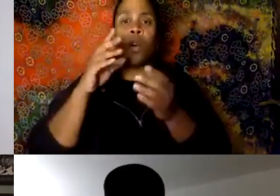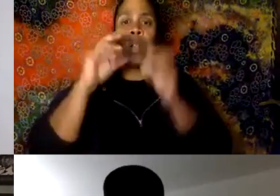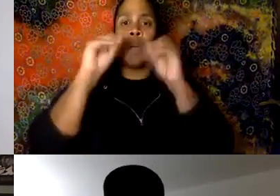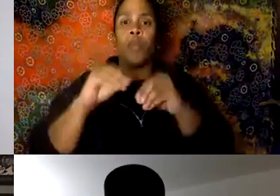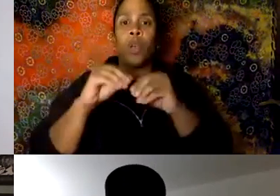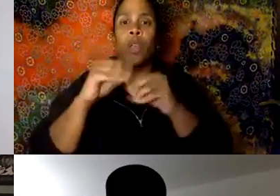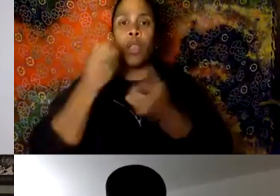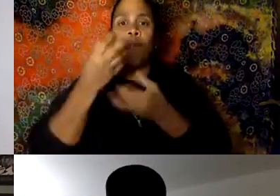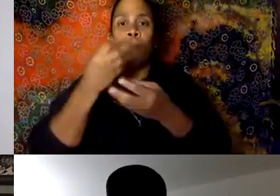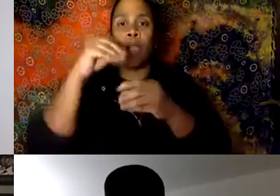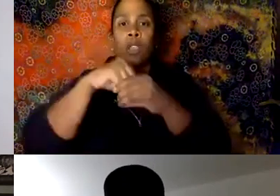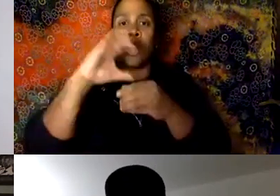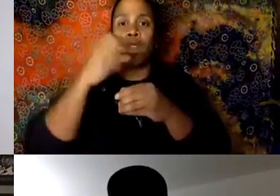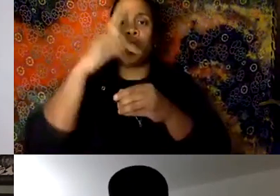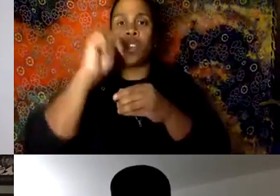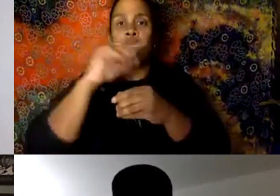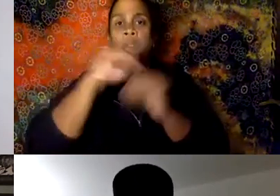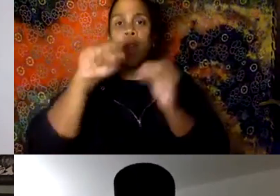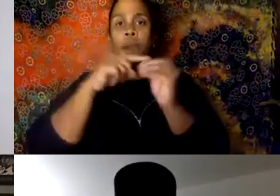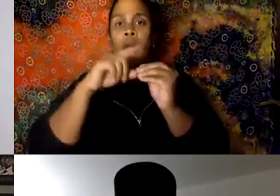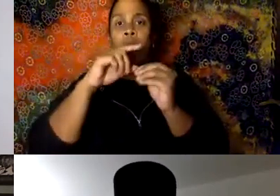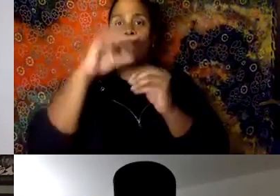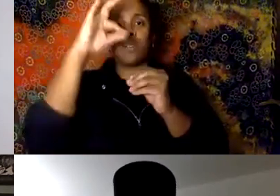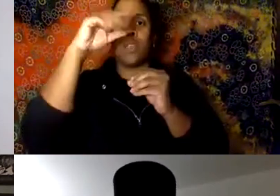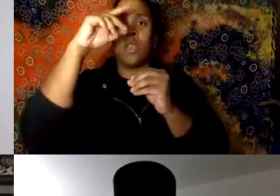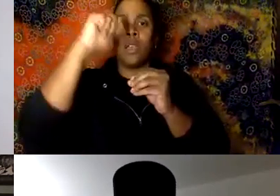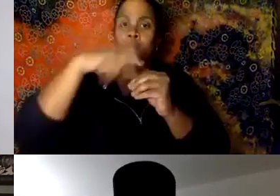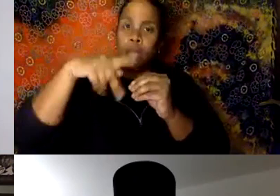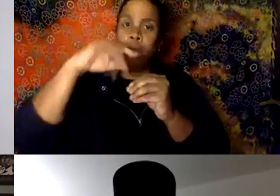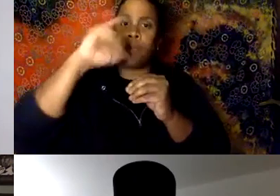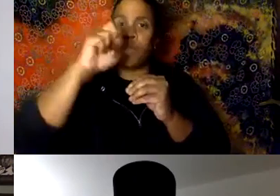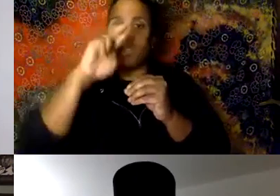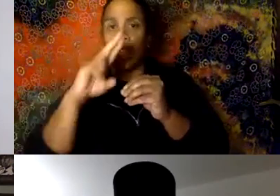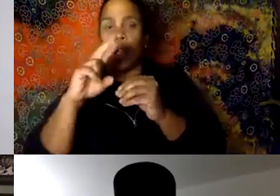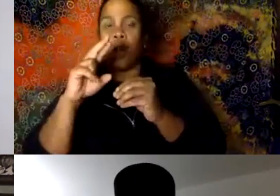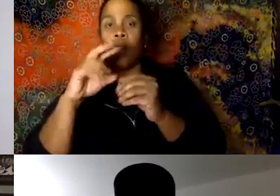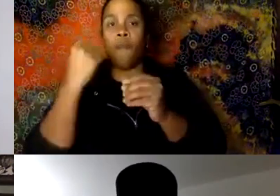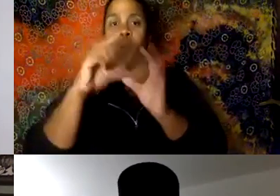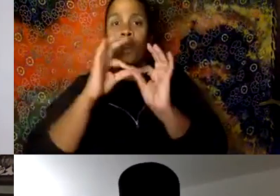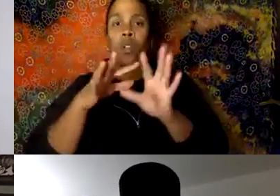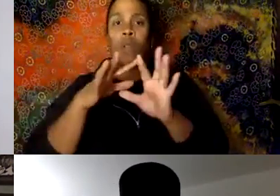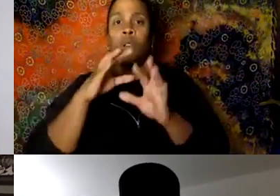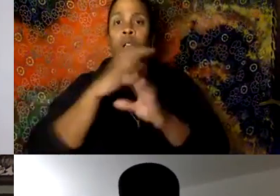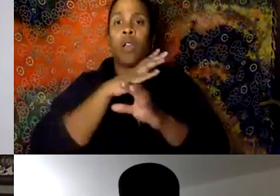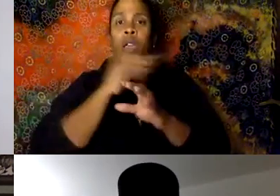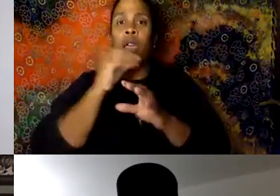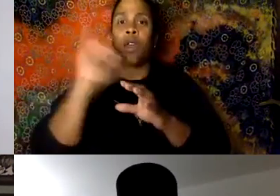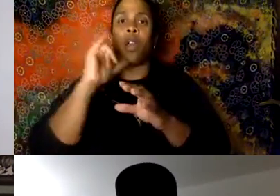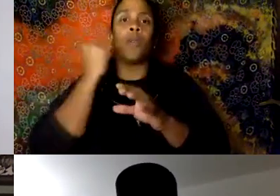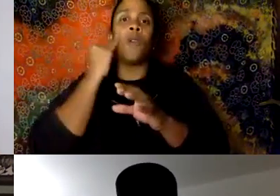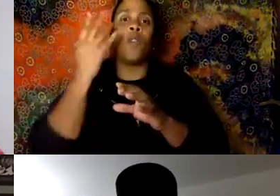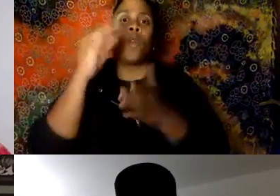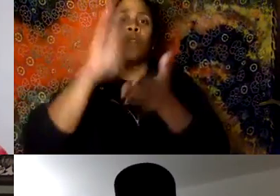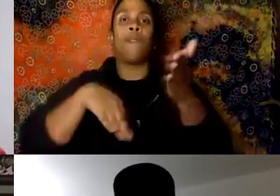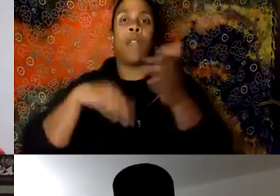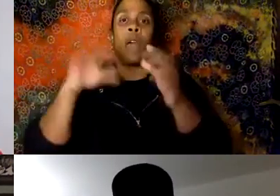tip jar for our interpreter, Sharon, and then also if you want to fill out the feedback form and get in the drawing